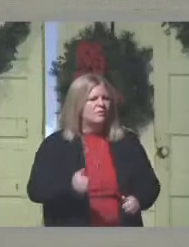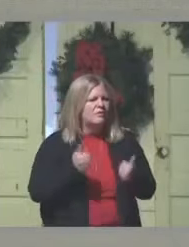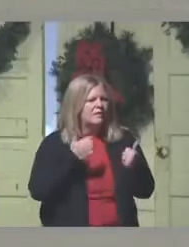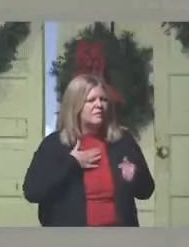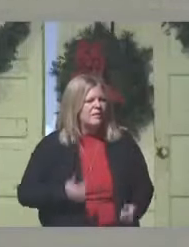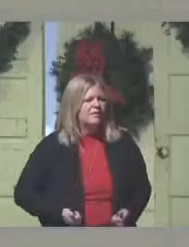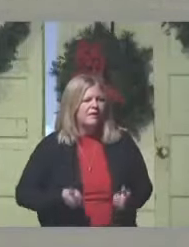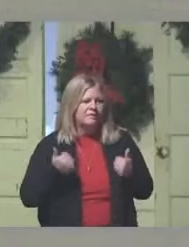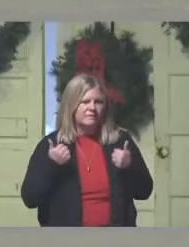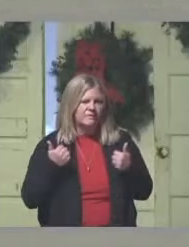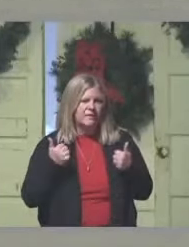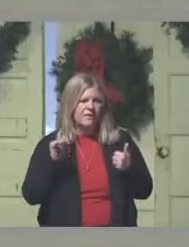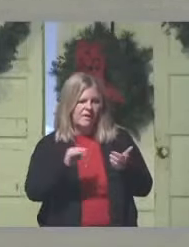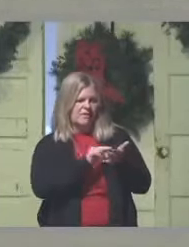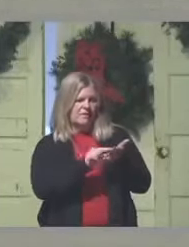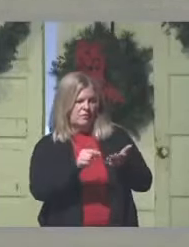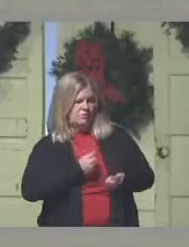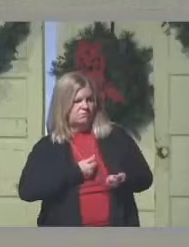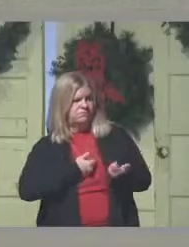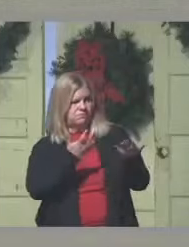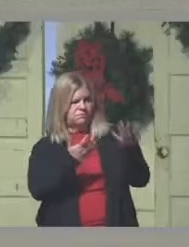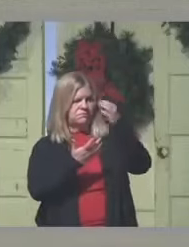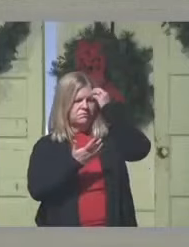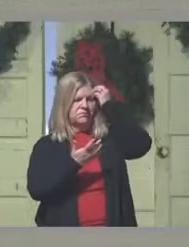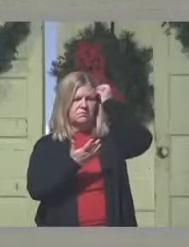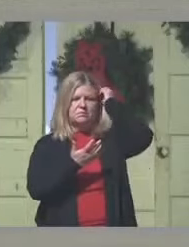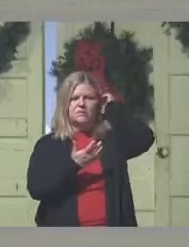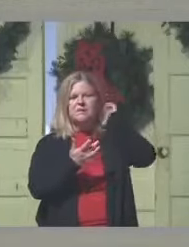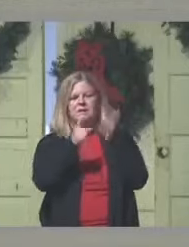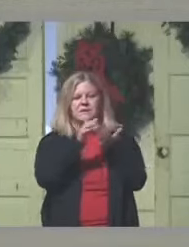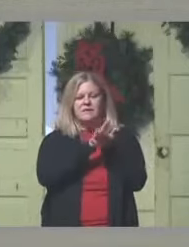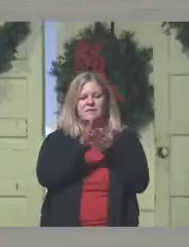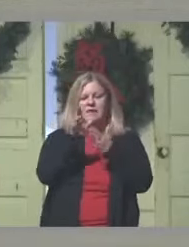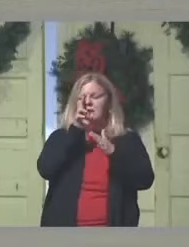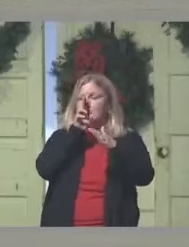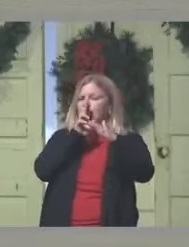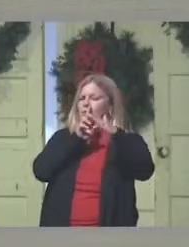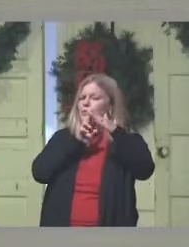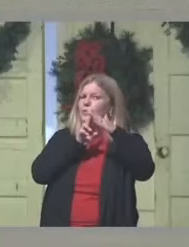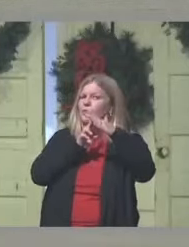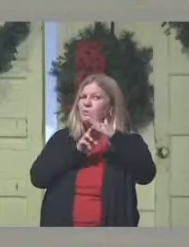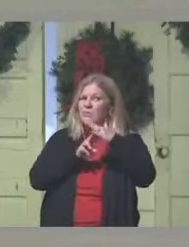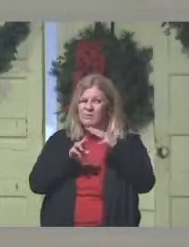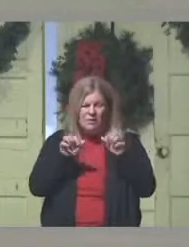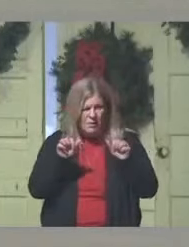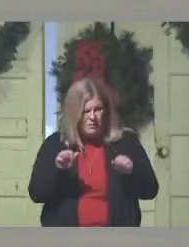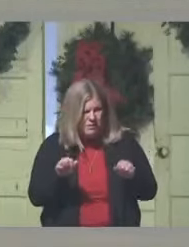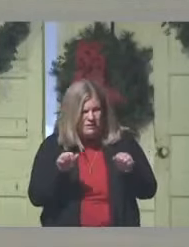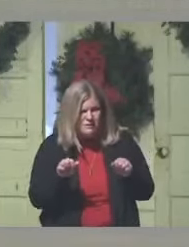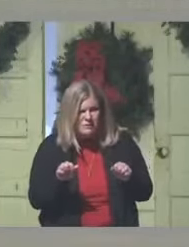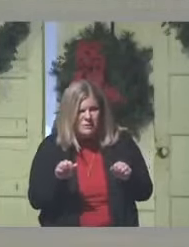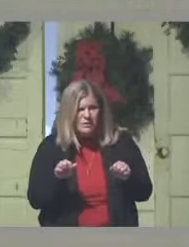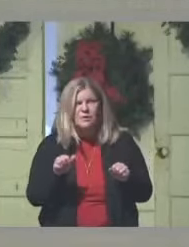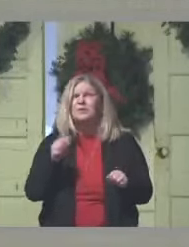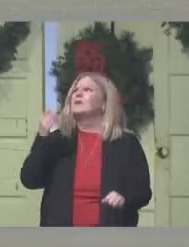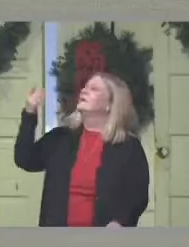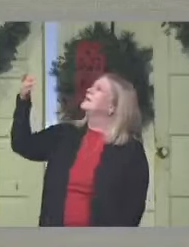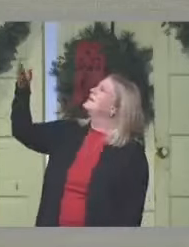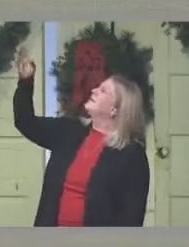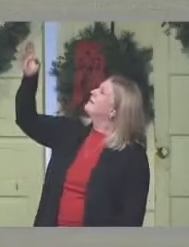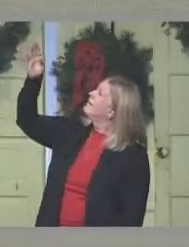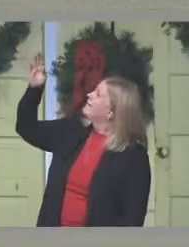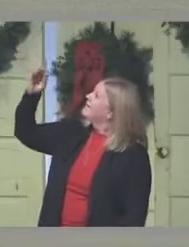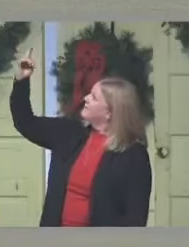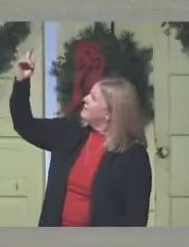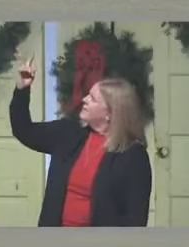mine, as this verse expresses it. Divine humility, oh, can it be that you, oh God, wouldst come